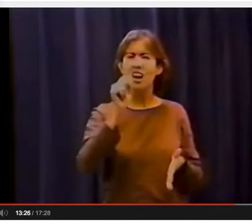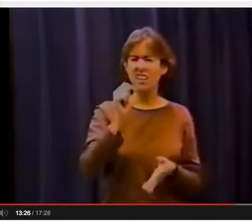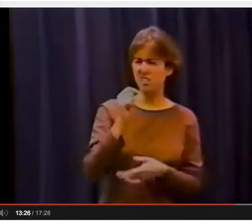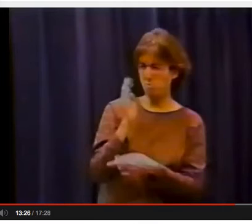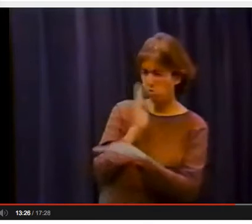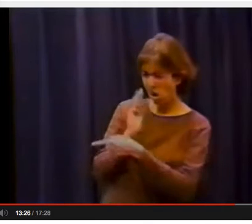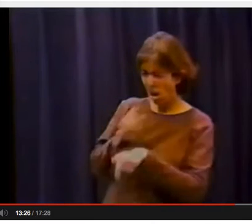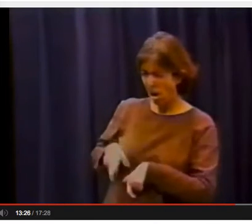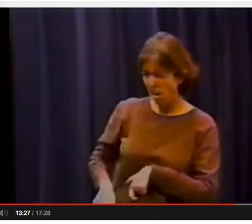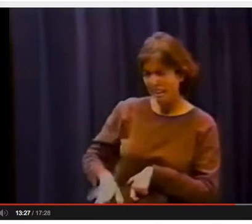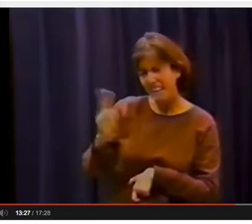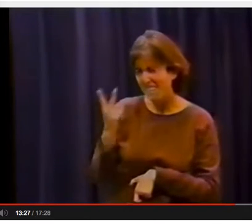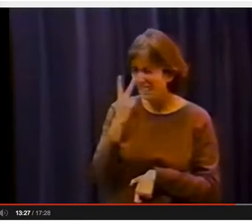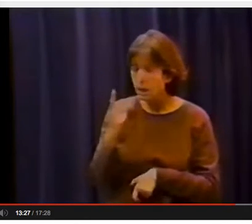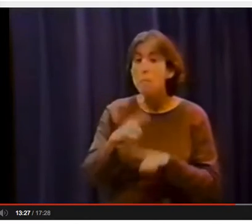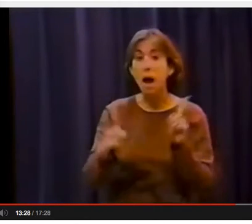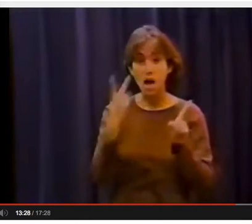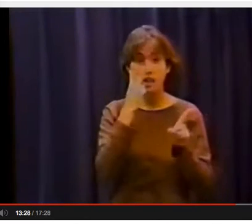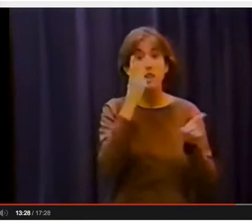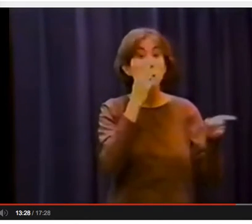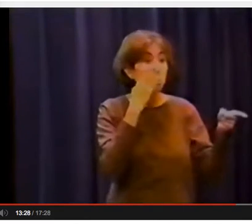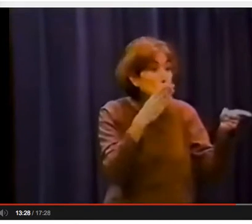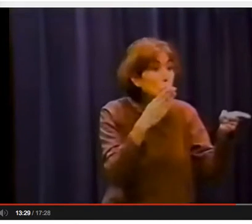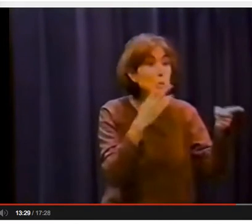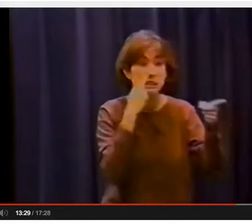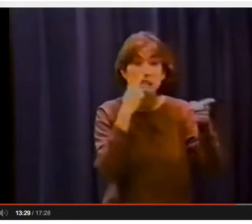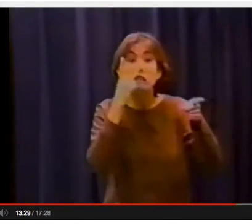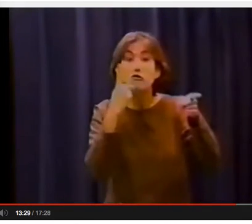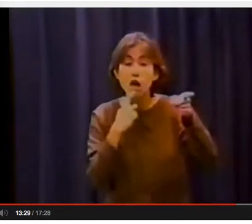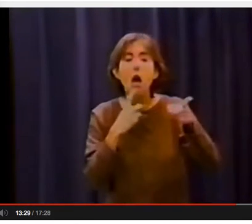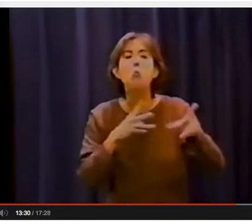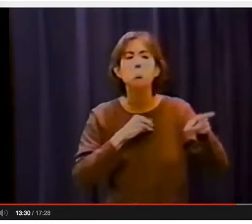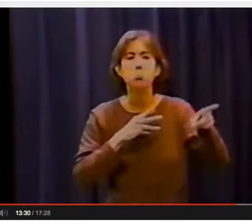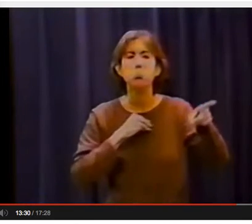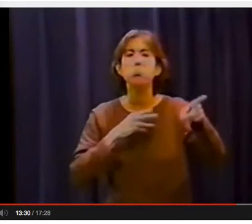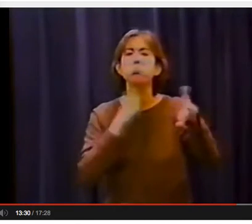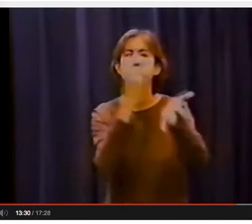There wasn't much opportunity for that for people in gangs.